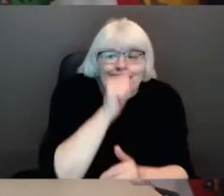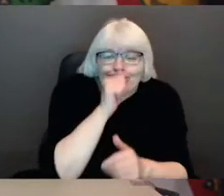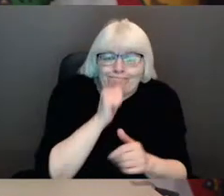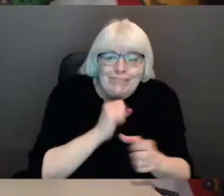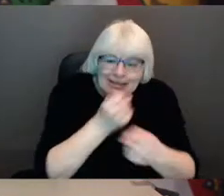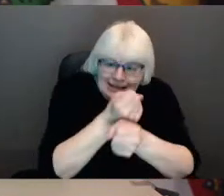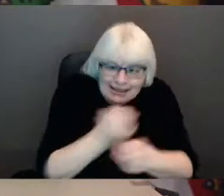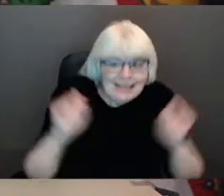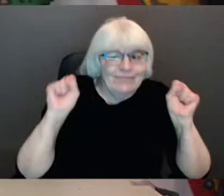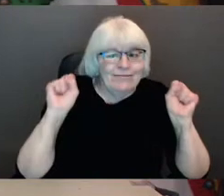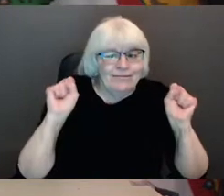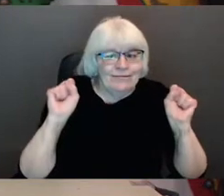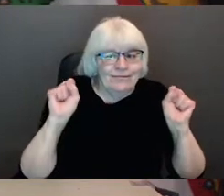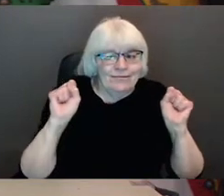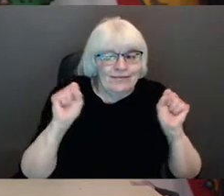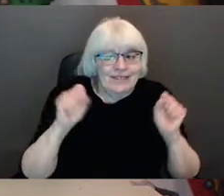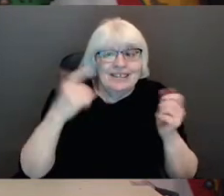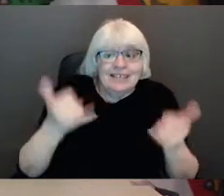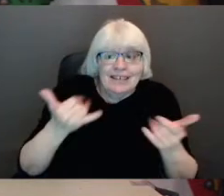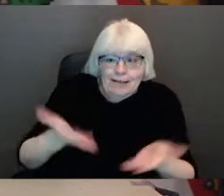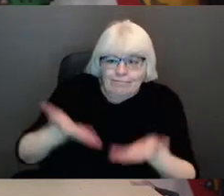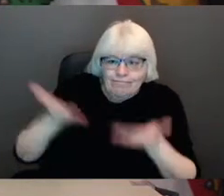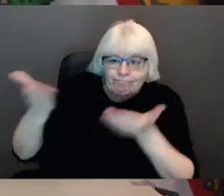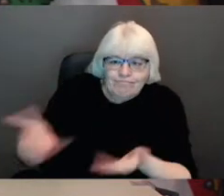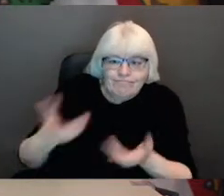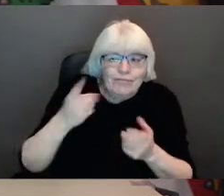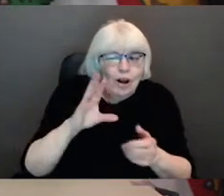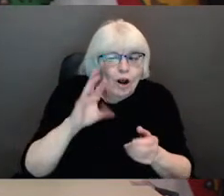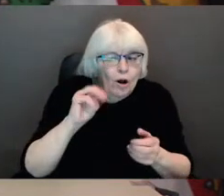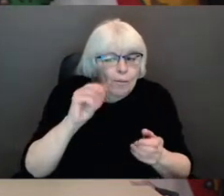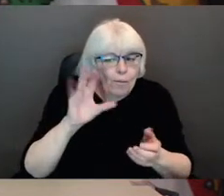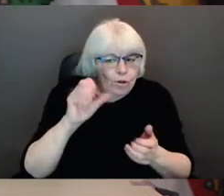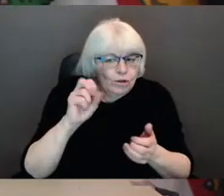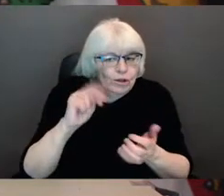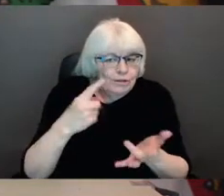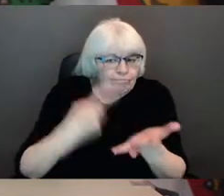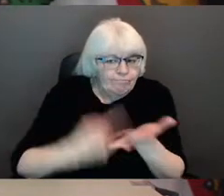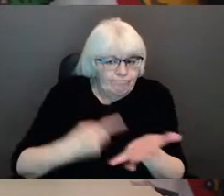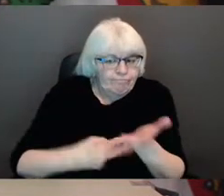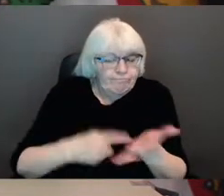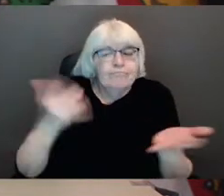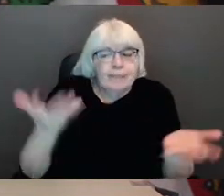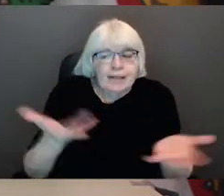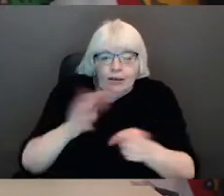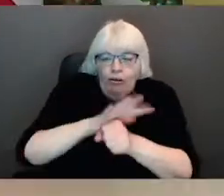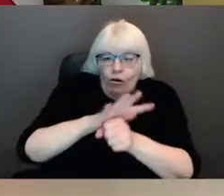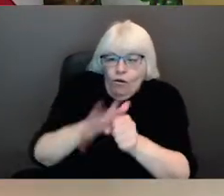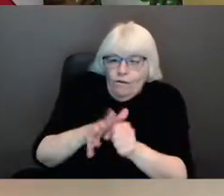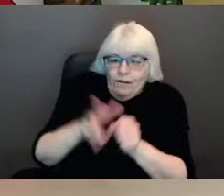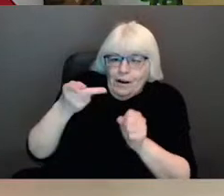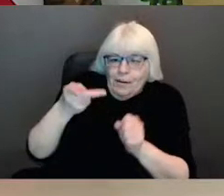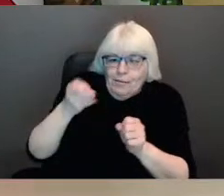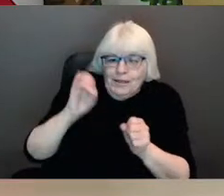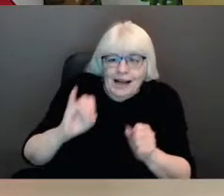Morrison to talk about COVID in our province and where we're at and where we might be going.